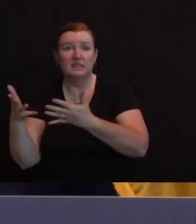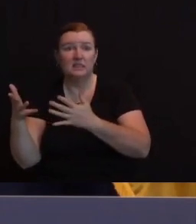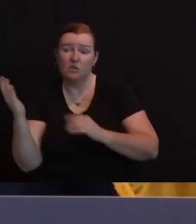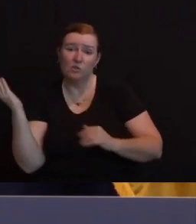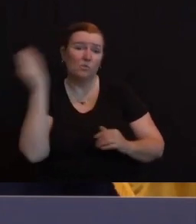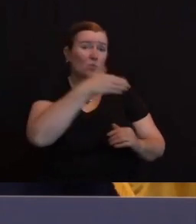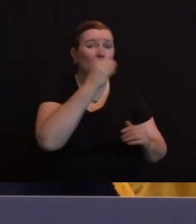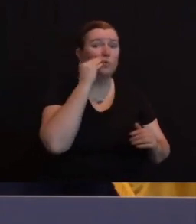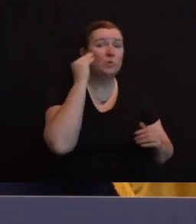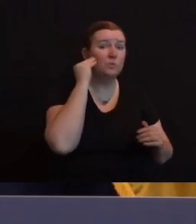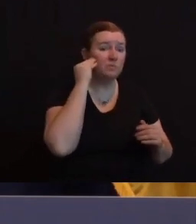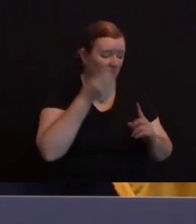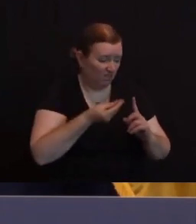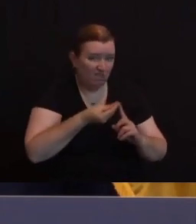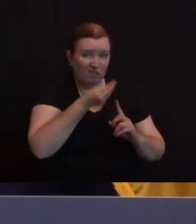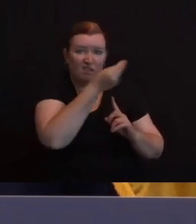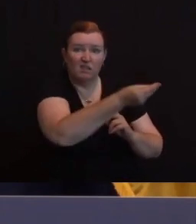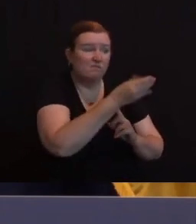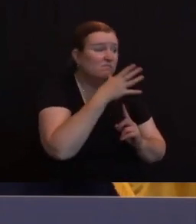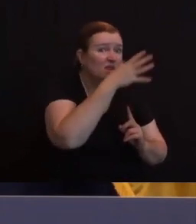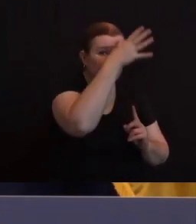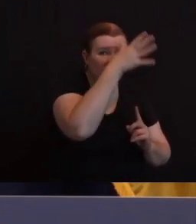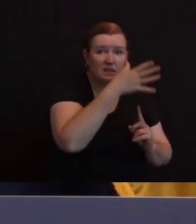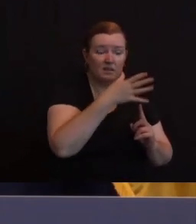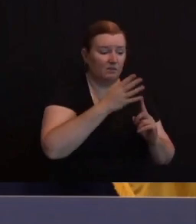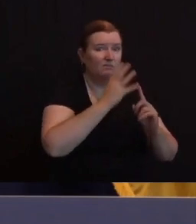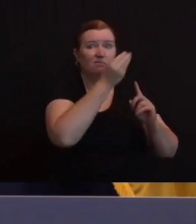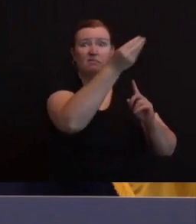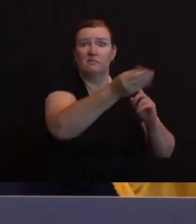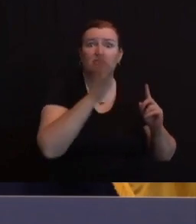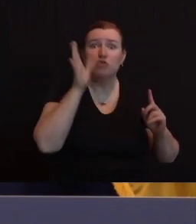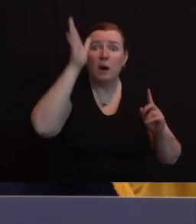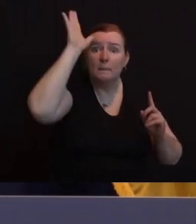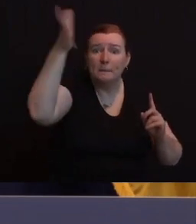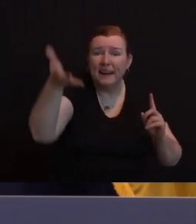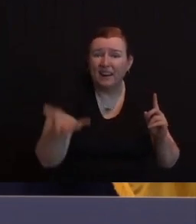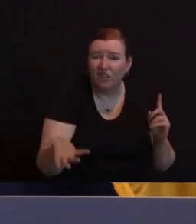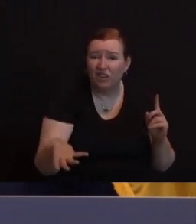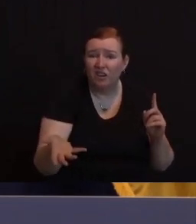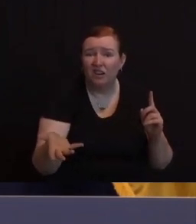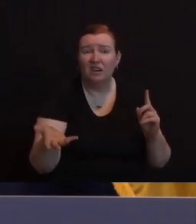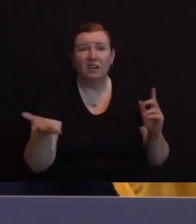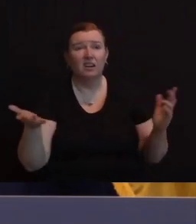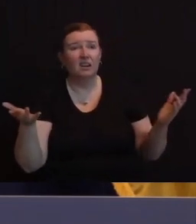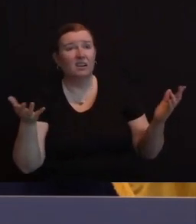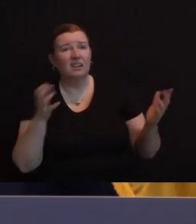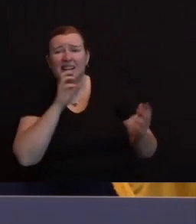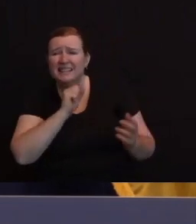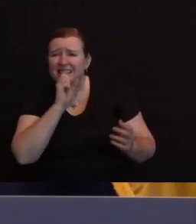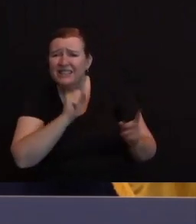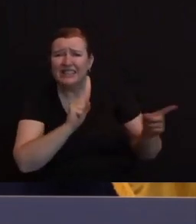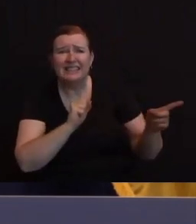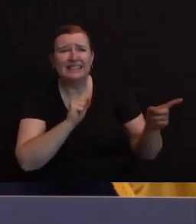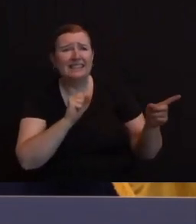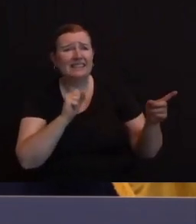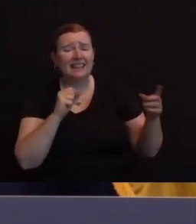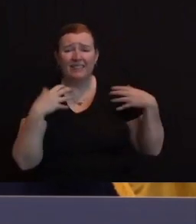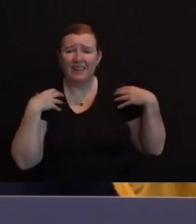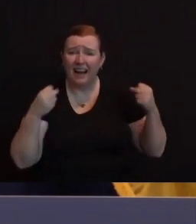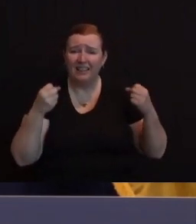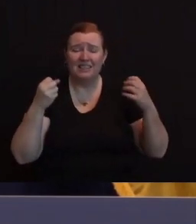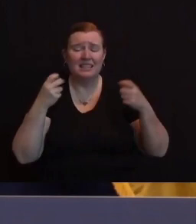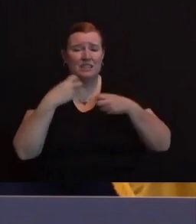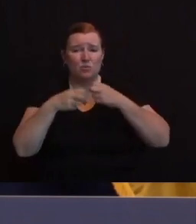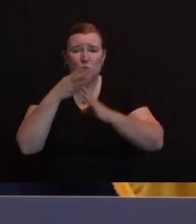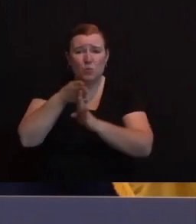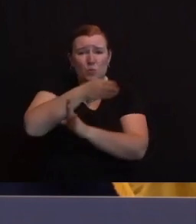your grandparents or other loved ones who may be more susceptible due to their age or underlying health challenges. Again,